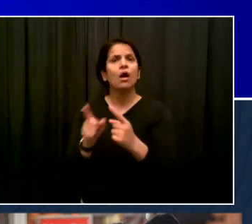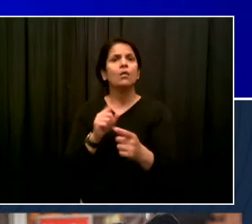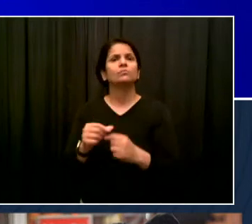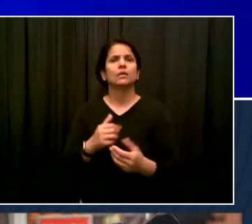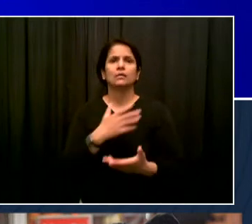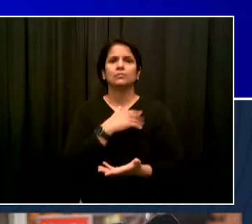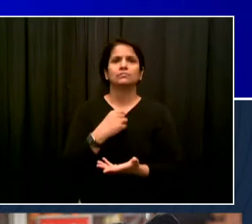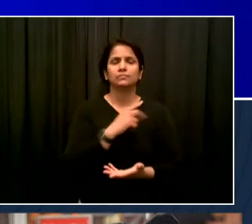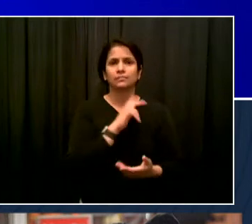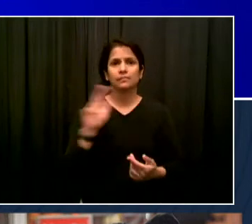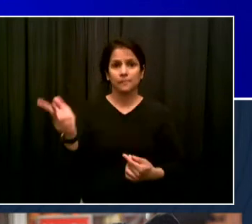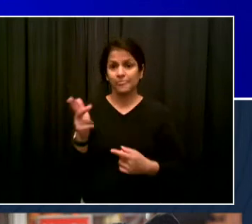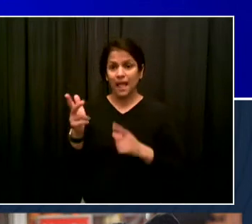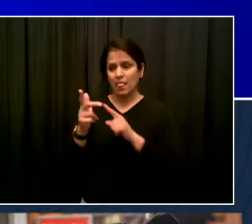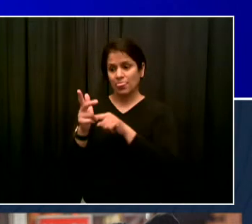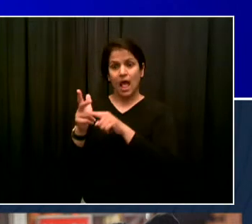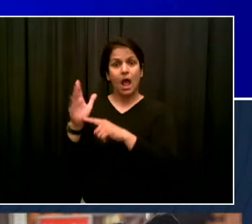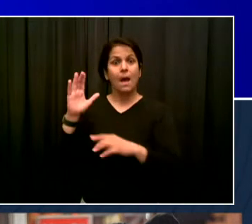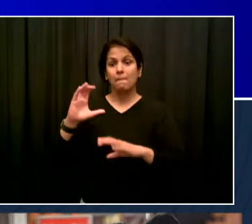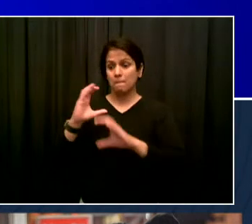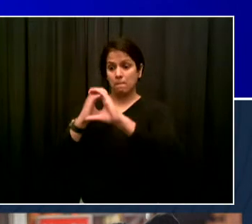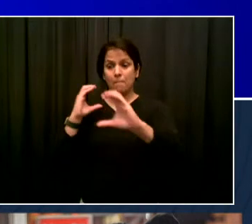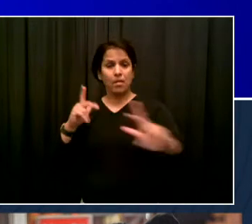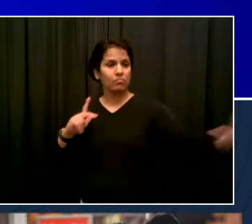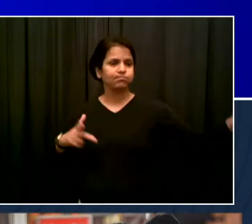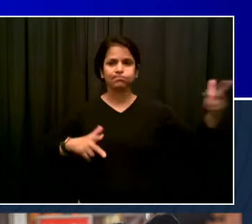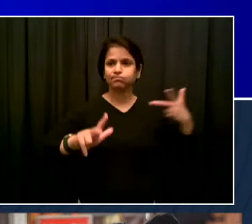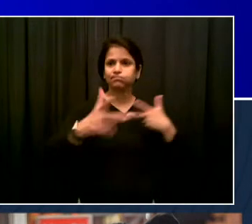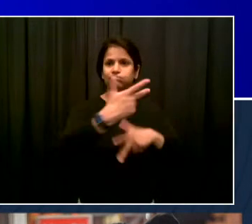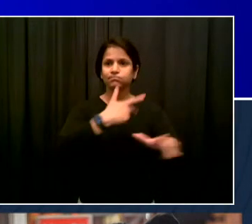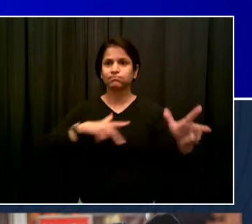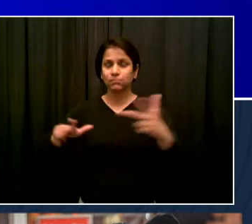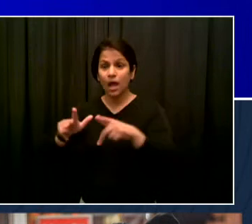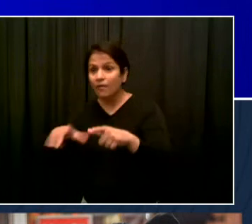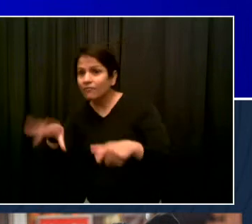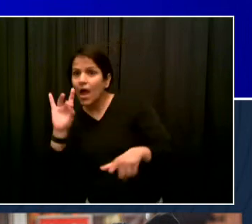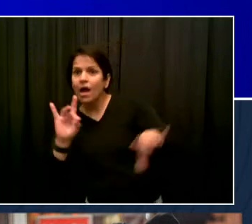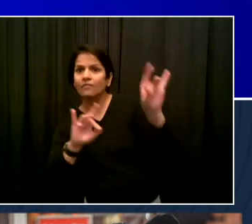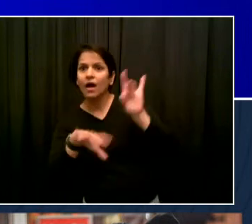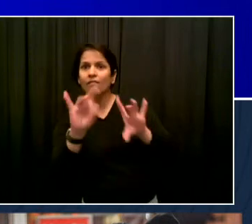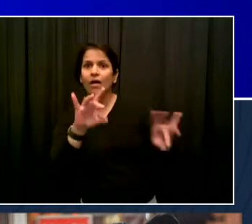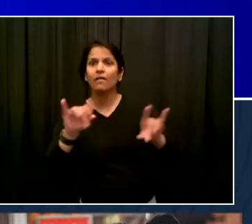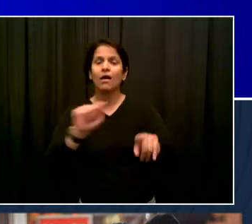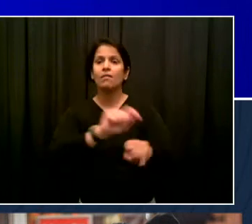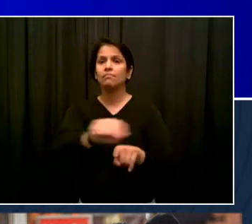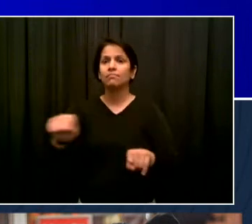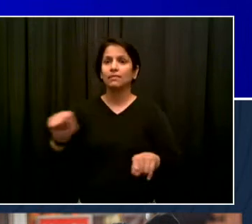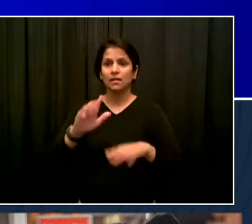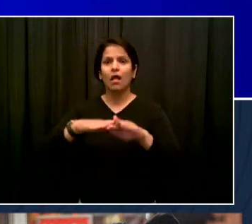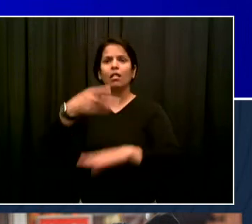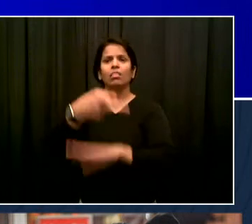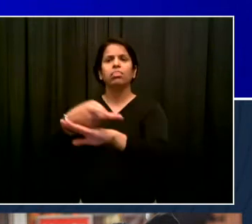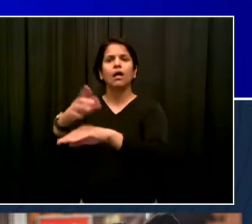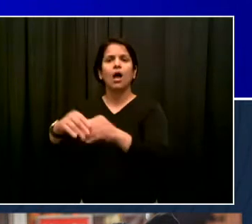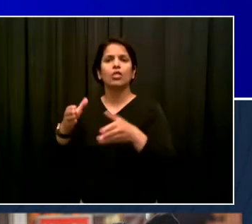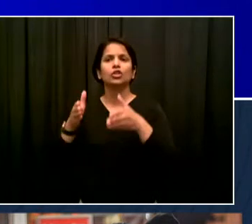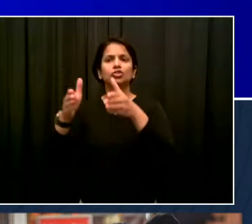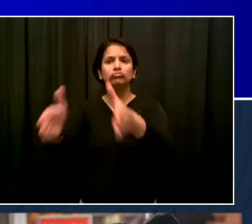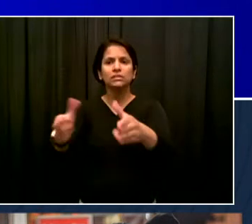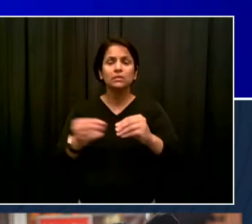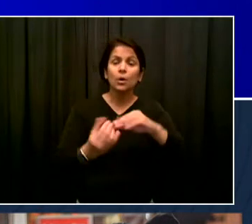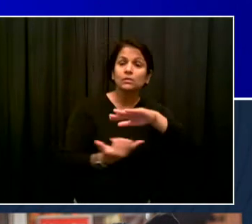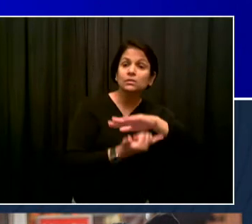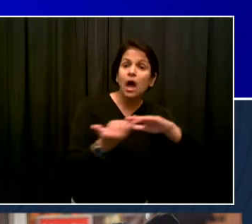Second, we're expanding capacity at spaces that are so important for folks who are dealing with ongoing serious